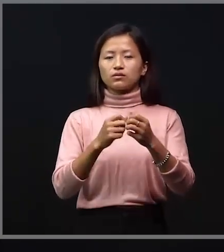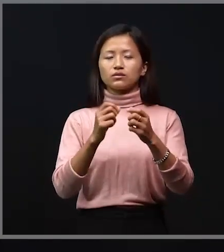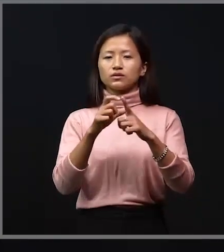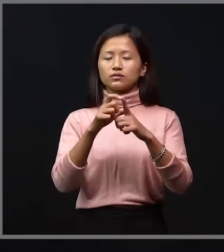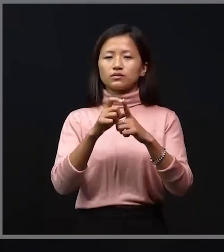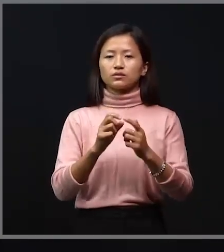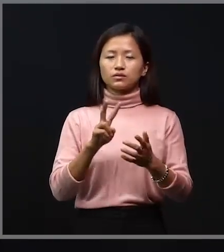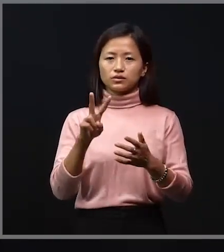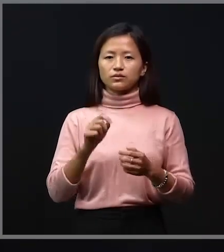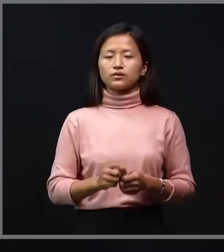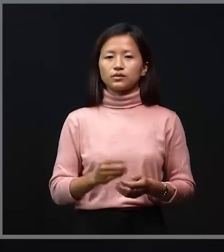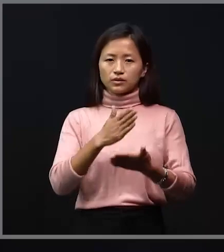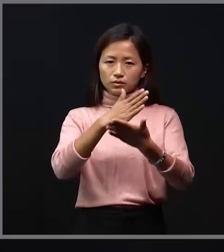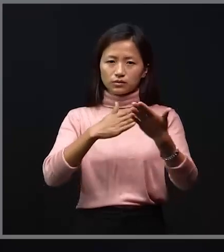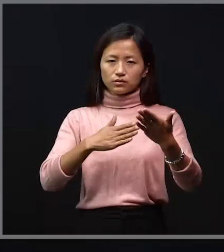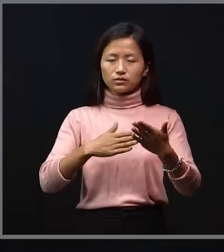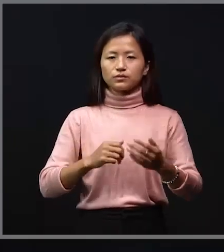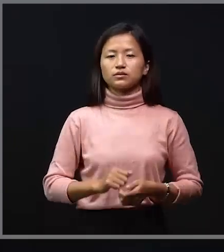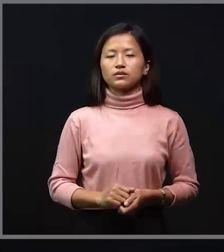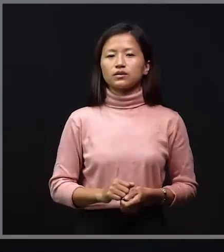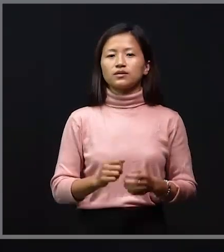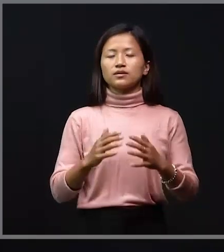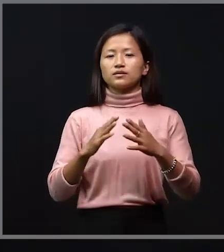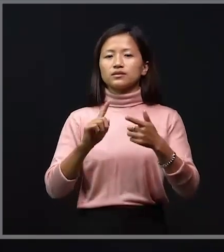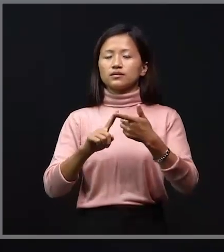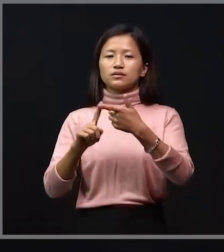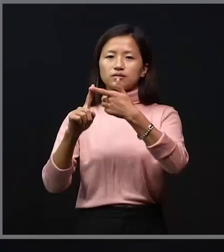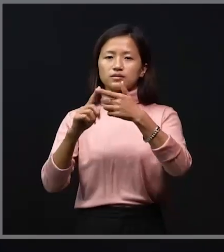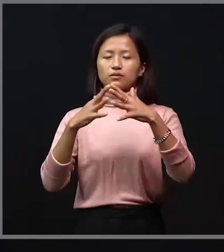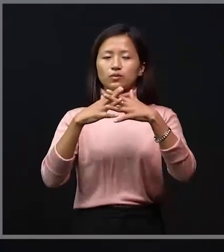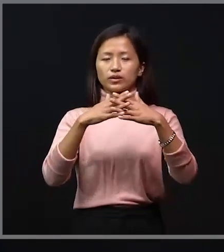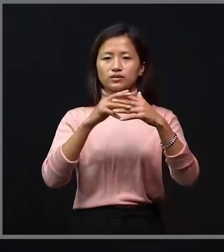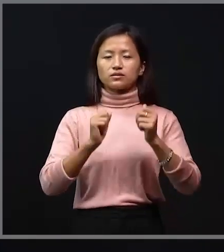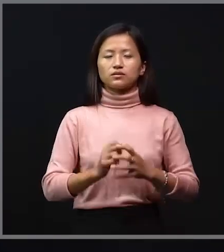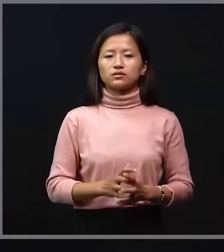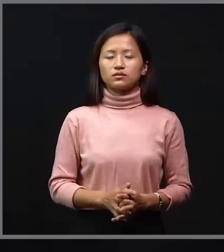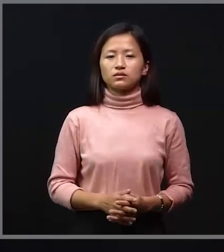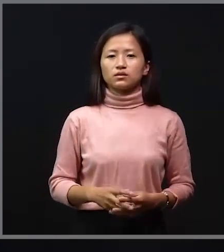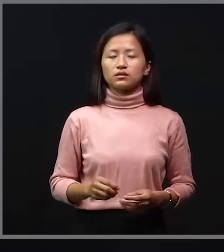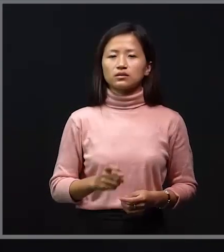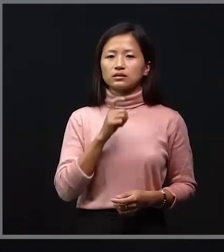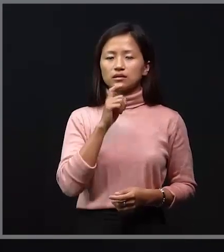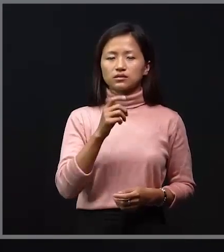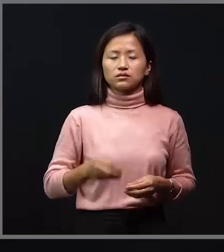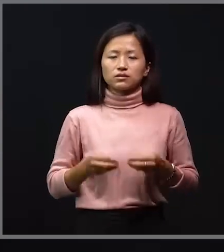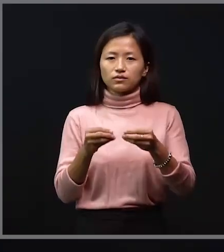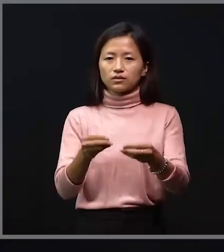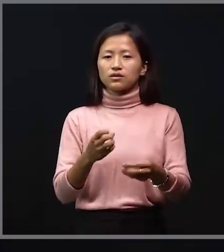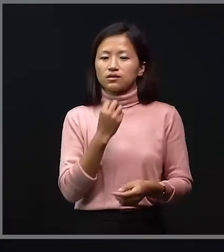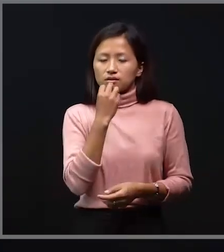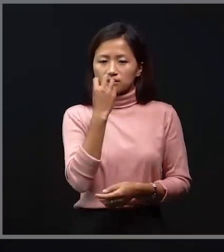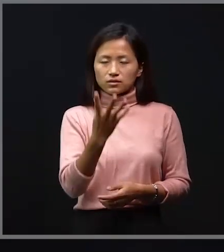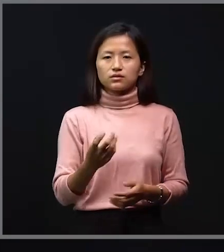he divided Bengal into two, that is east and west. The excuse he gave was, he said it was for